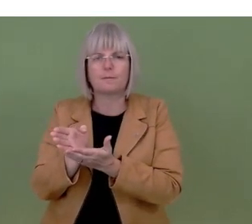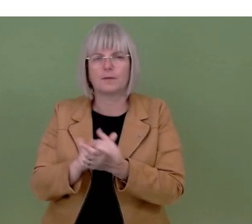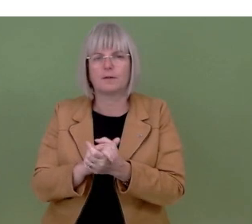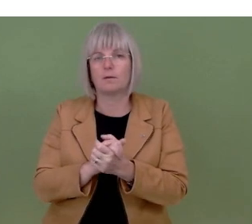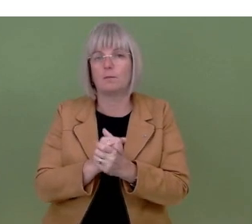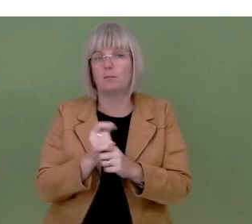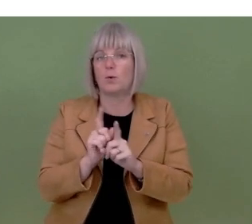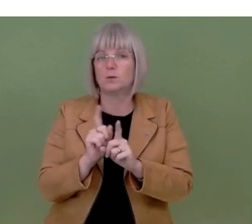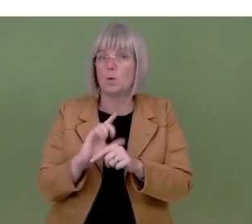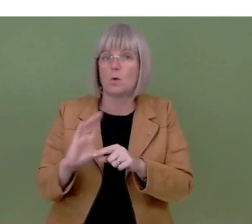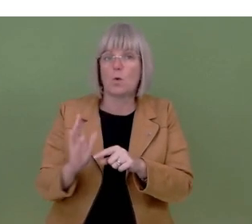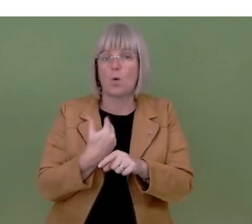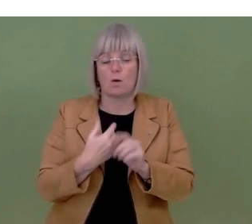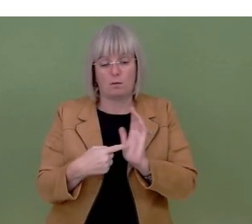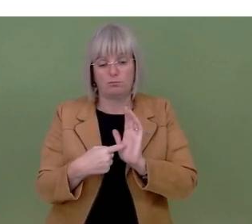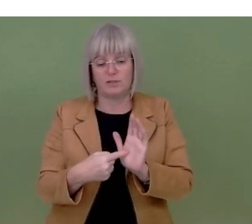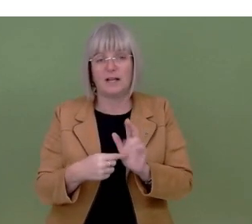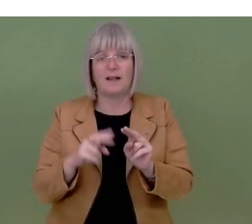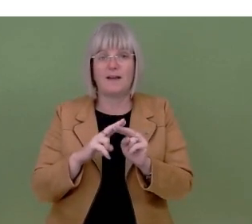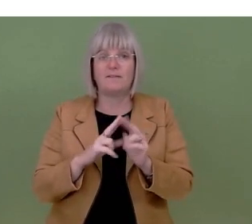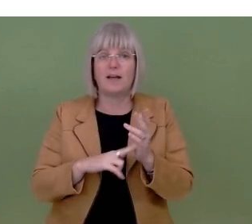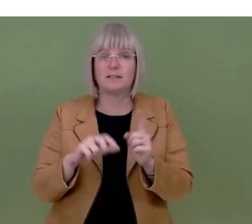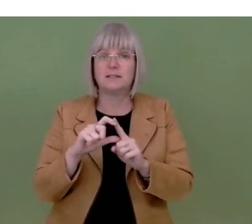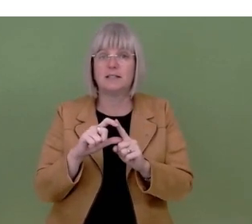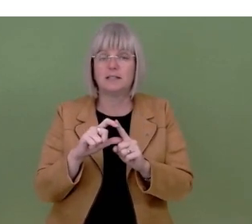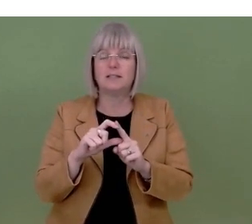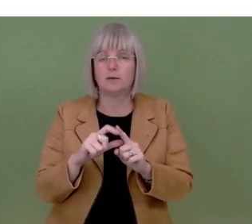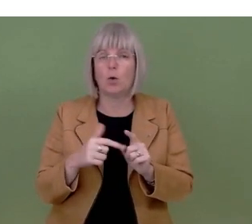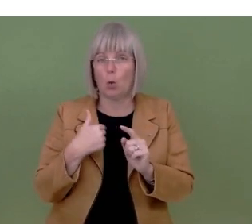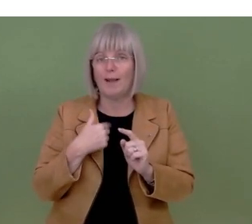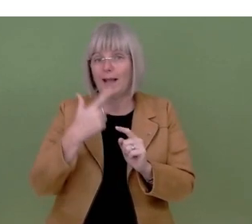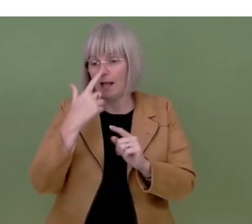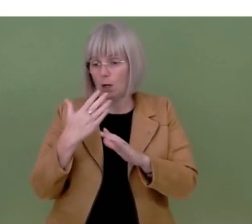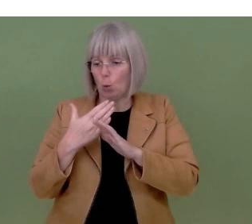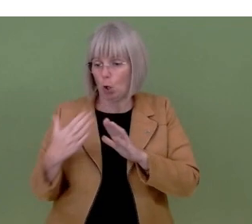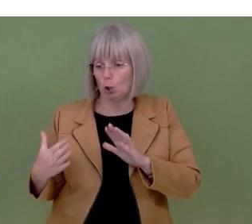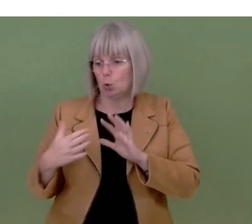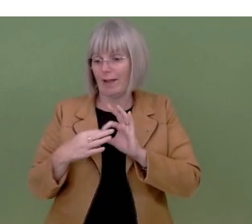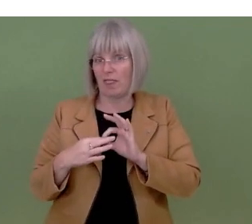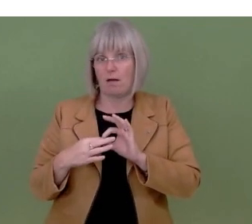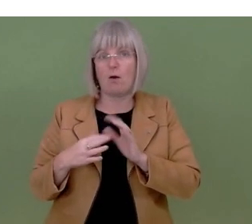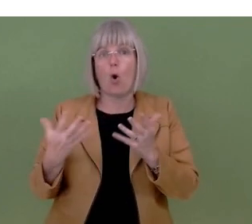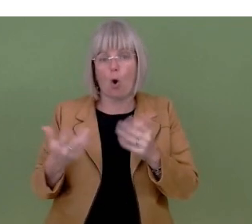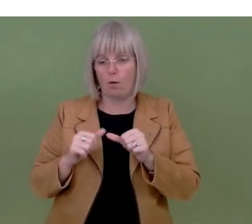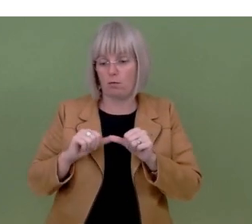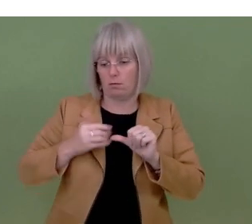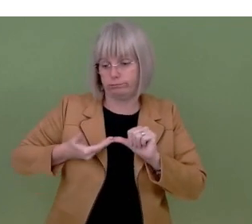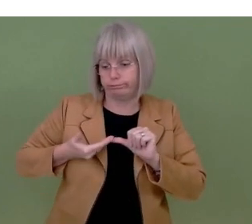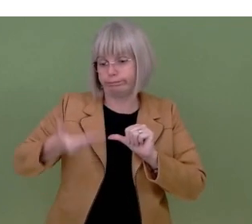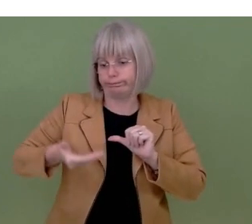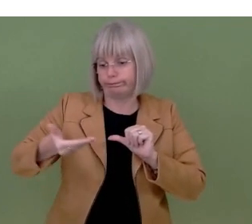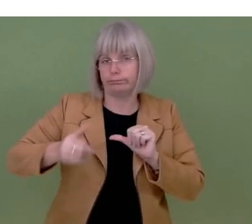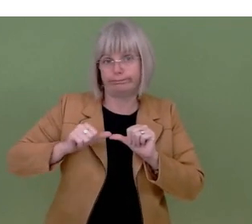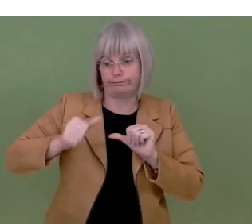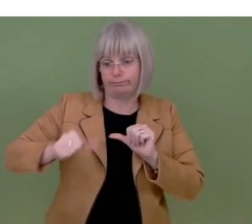FND, what we do is we have the capacity to work together or sequentially if required. So in terms of